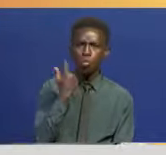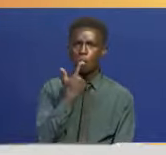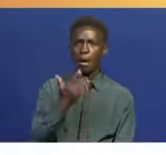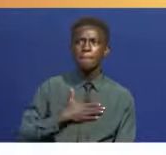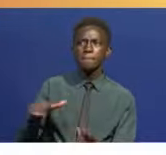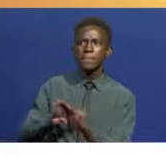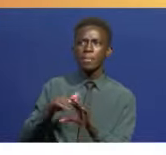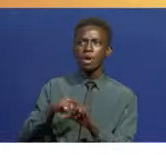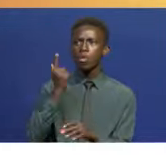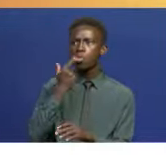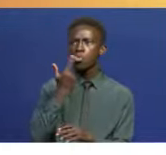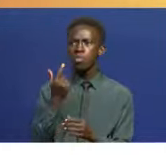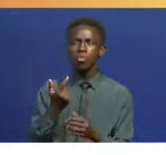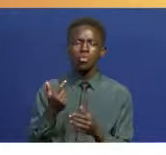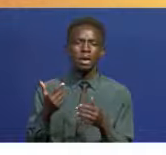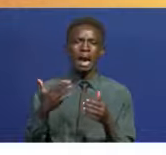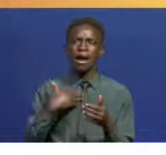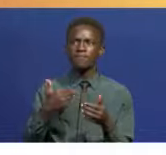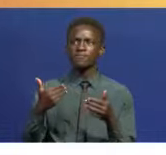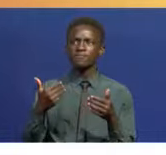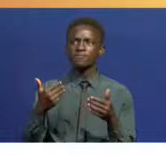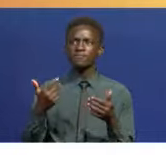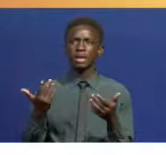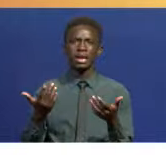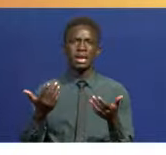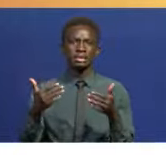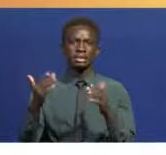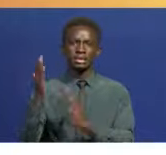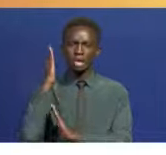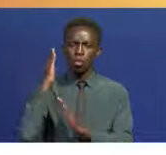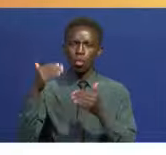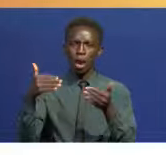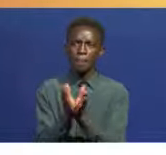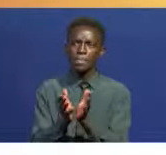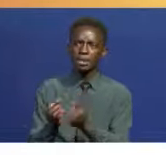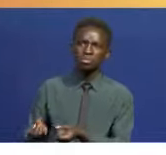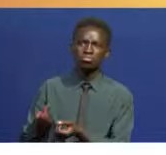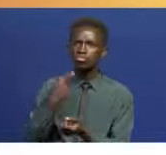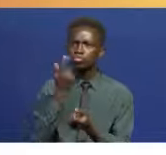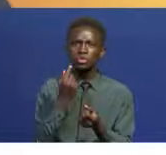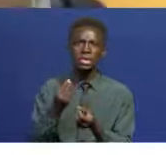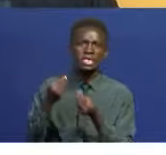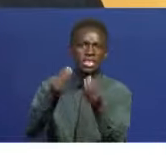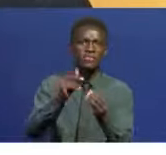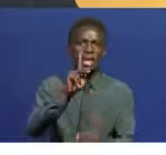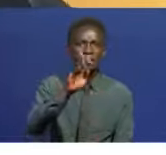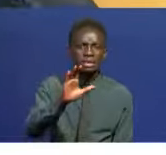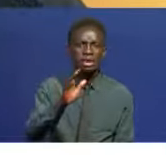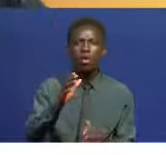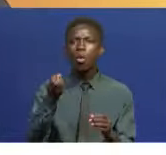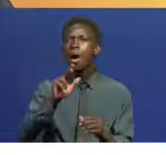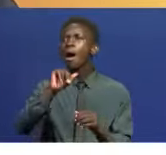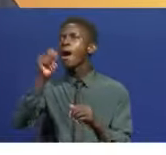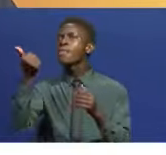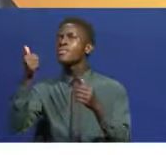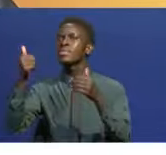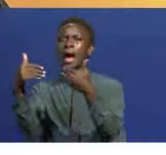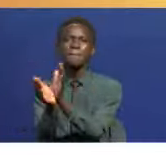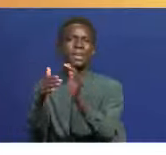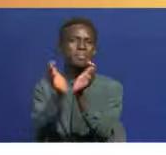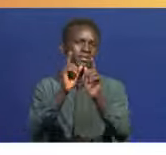has the supplying security here, or other firms in government, the law courts and all those areas. If you quoted,